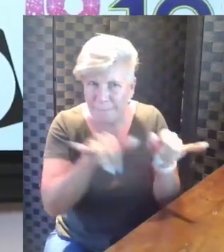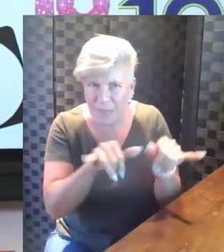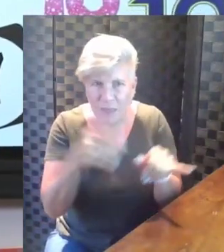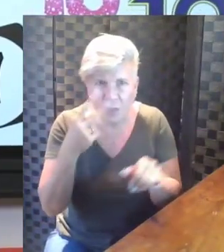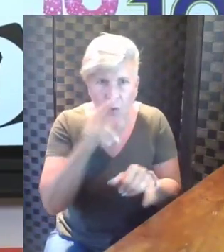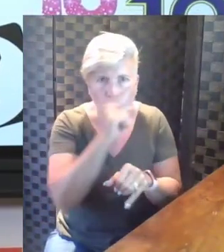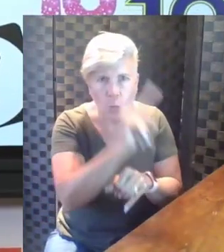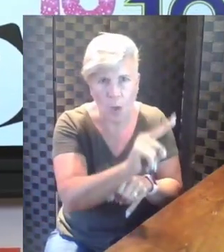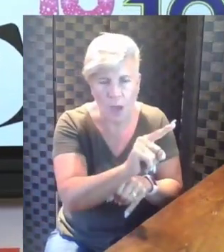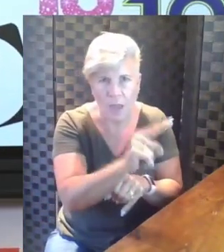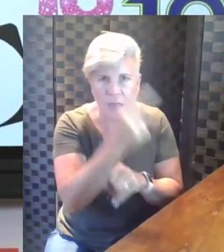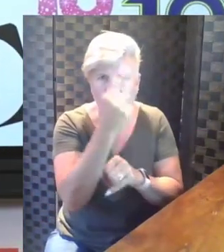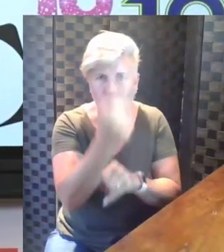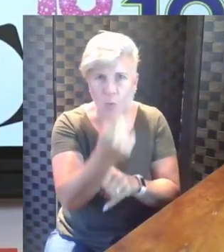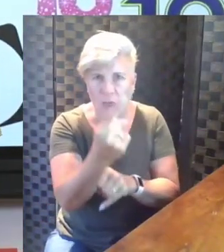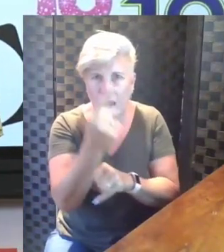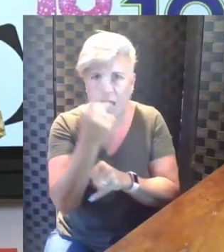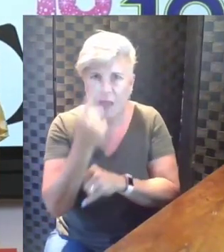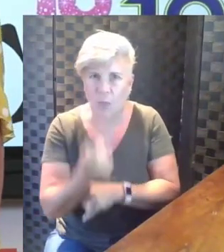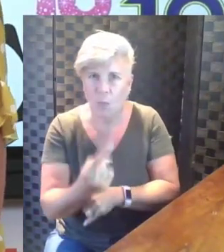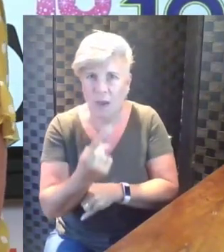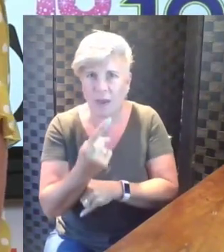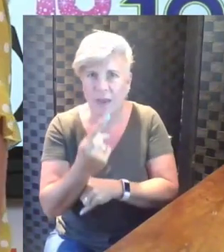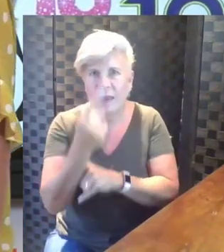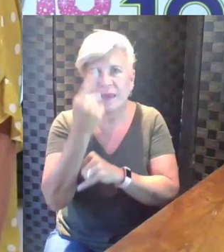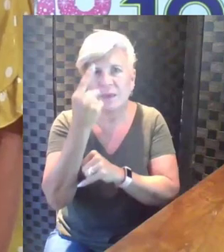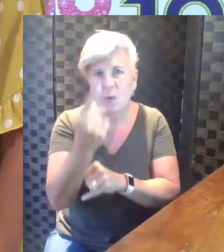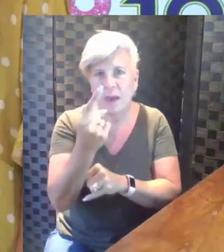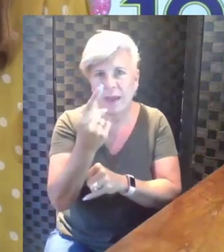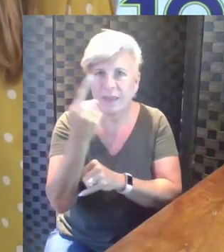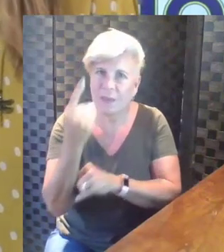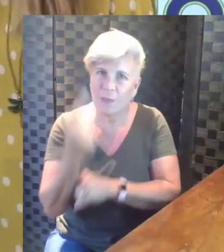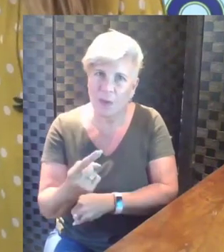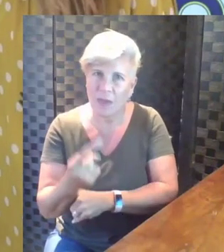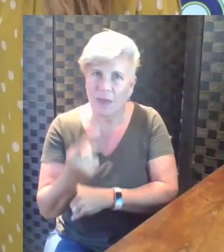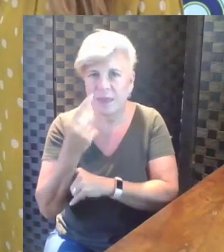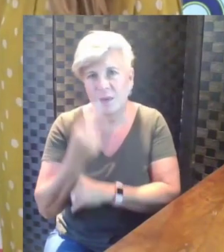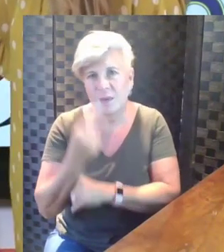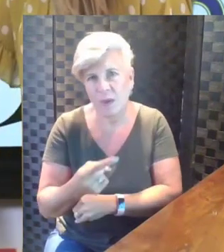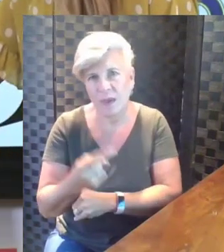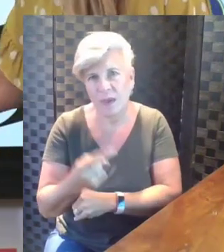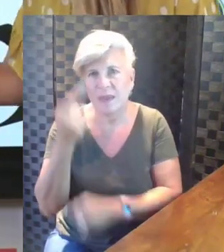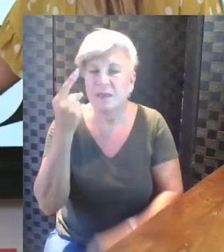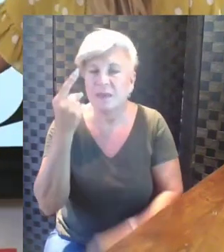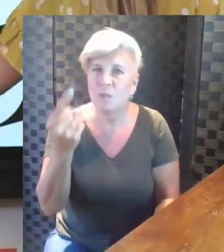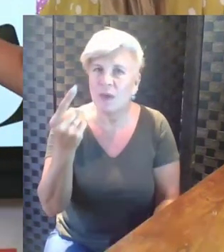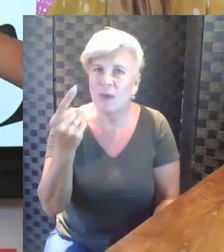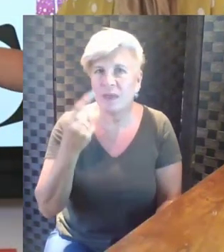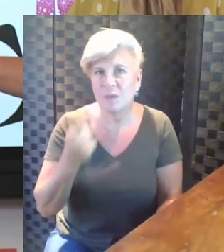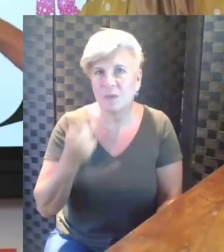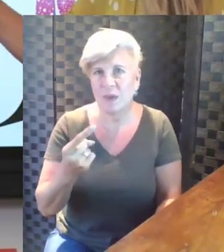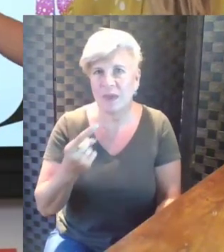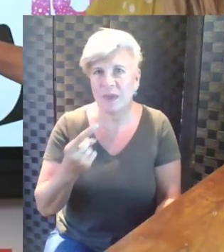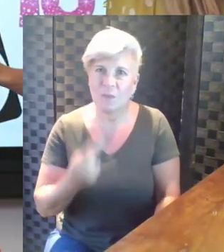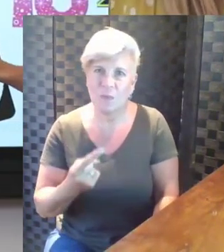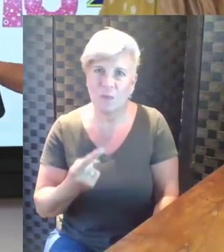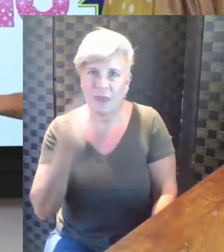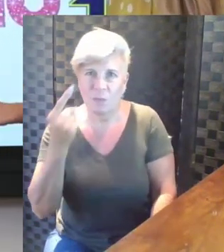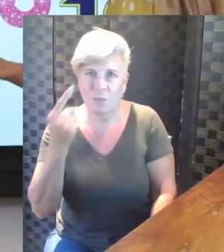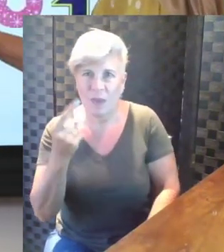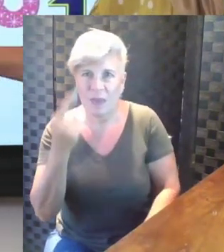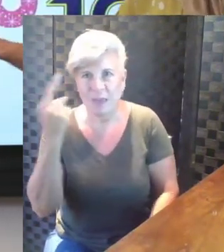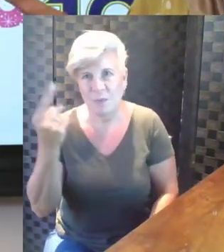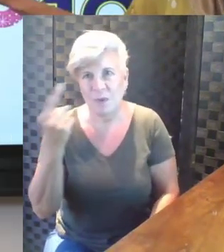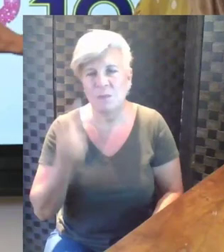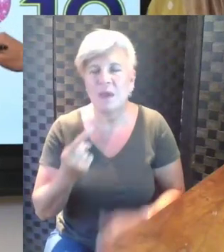if we look, they all have a 1 at the beginning. Now, we have a song coming up later today that's going to help